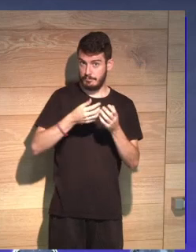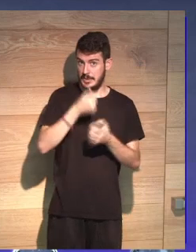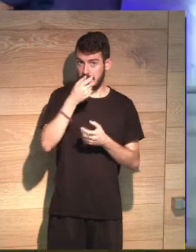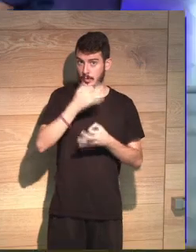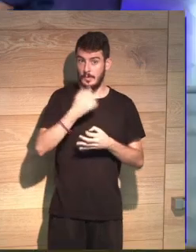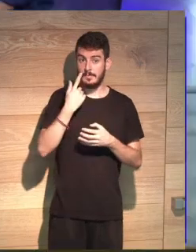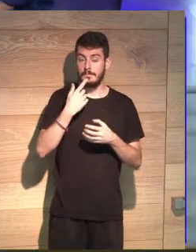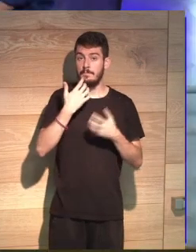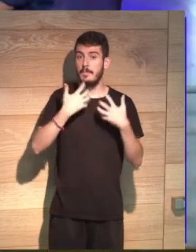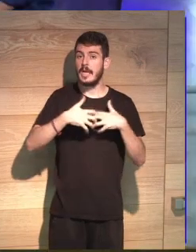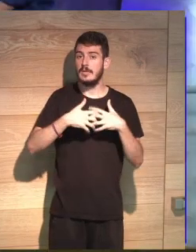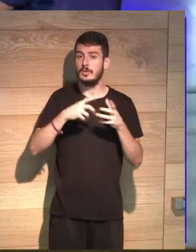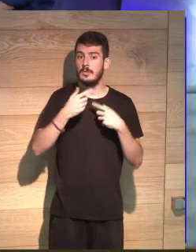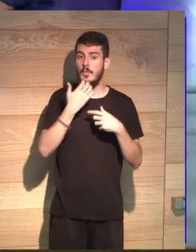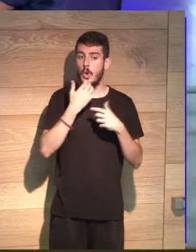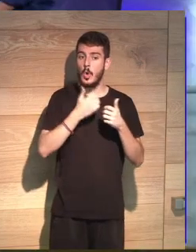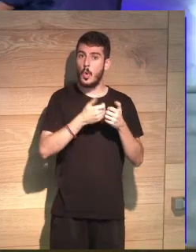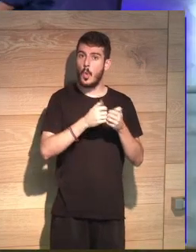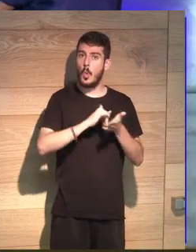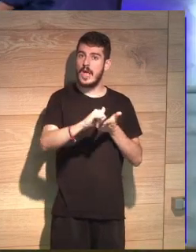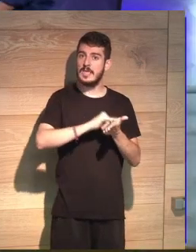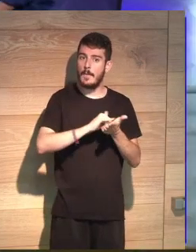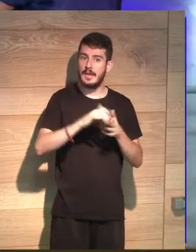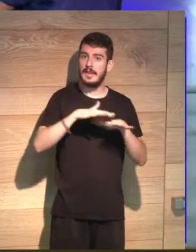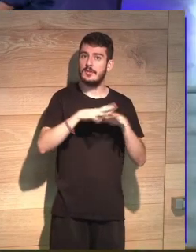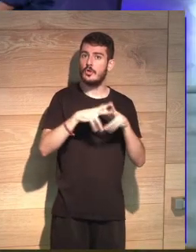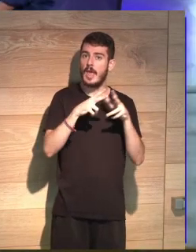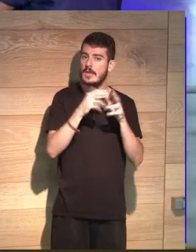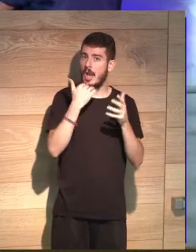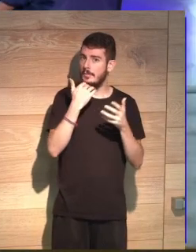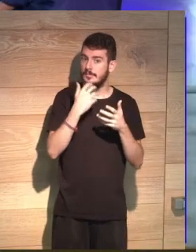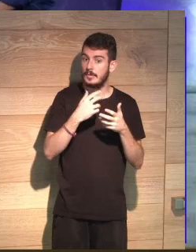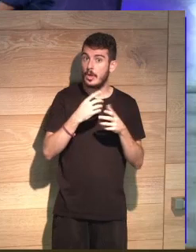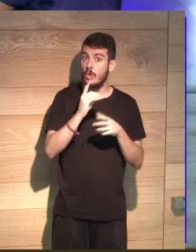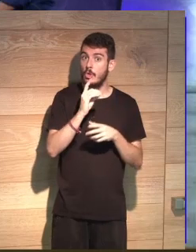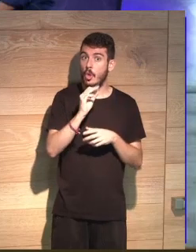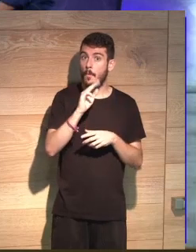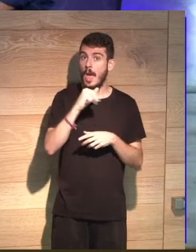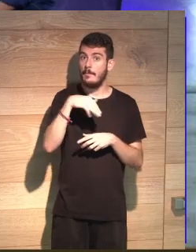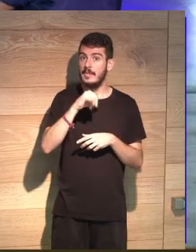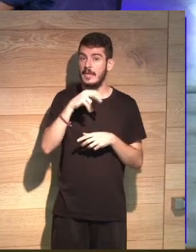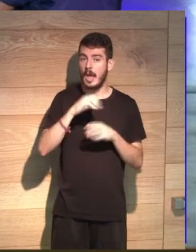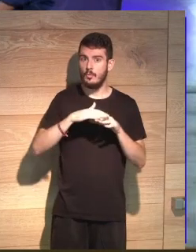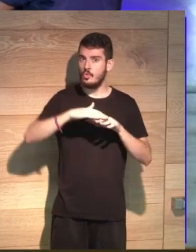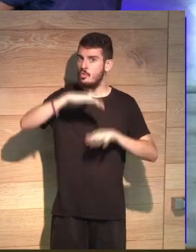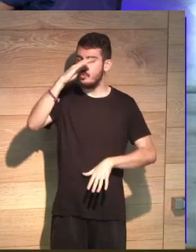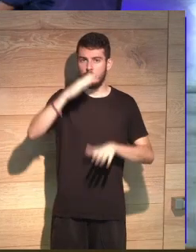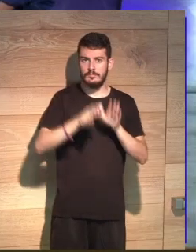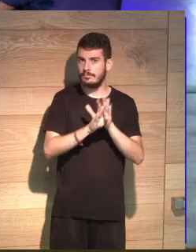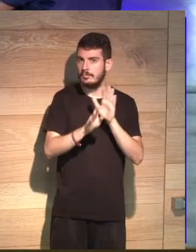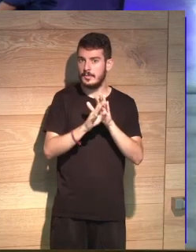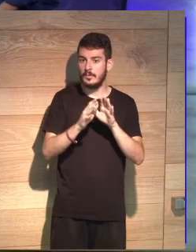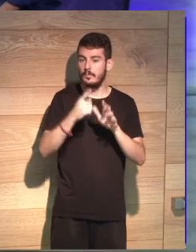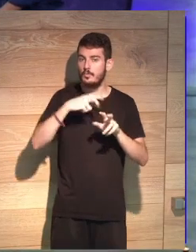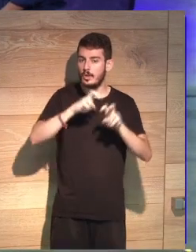achieve this goal. There are different mechanisms that are activated when we use WhatsApp and other social media. Our